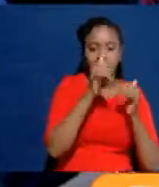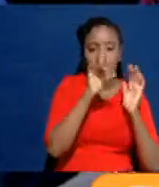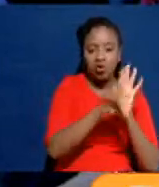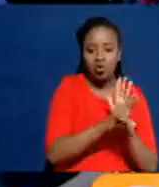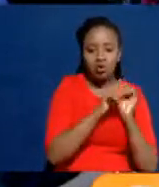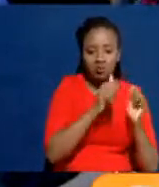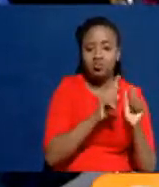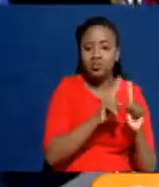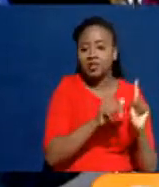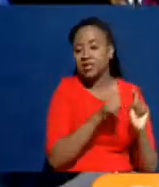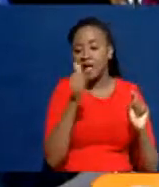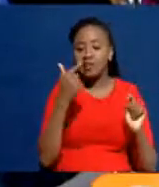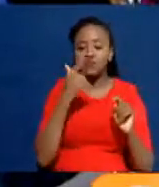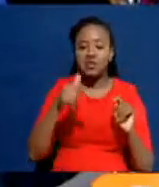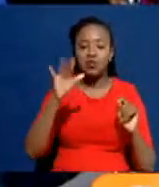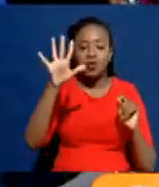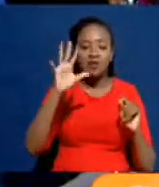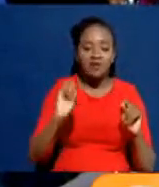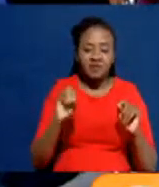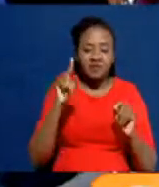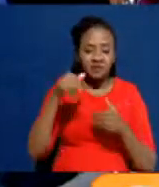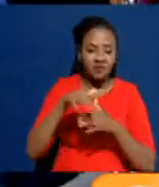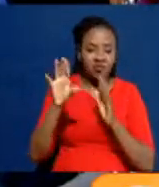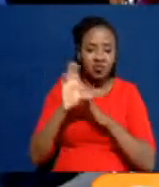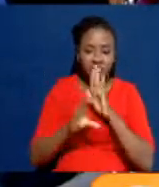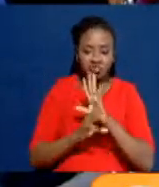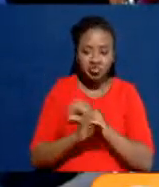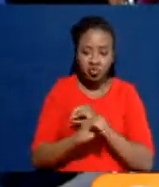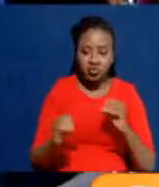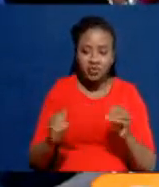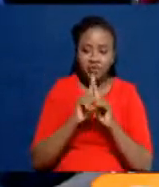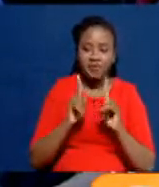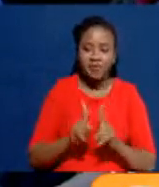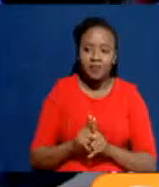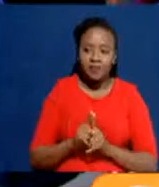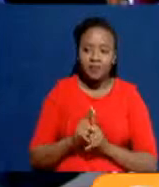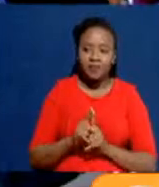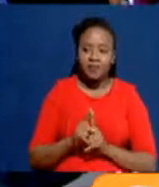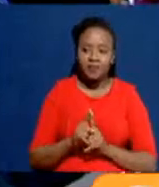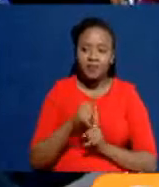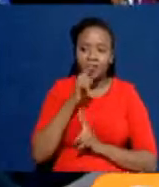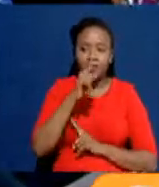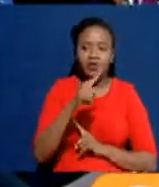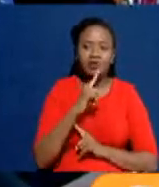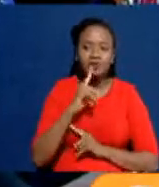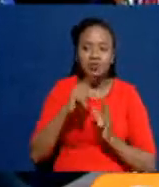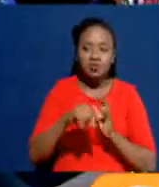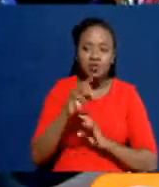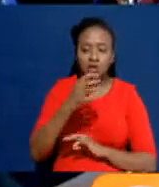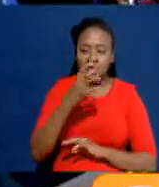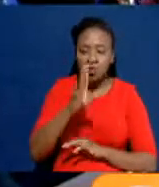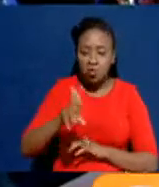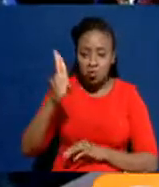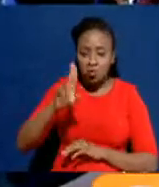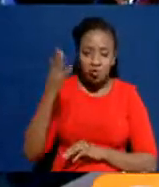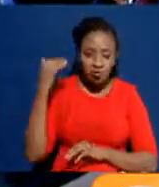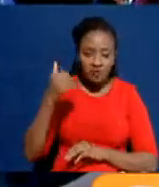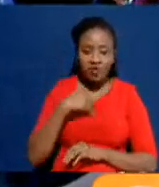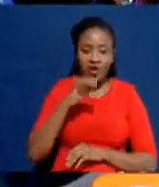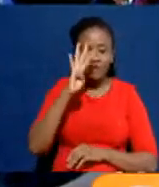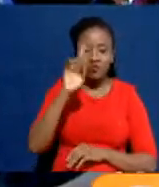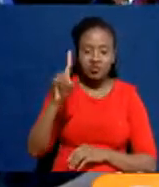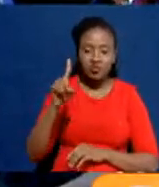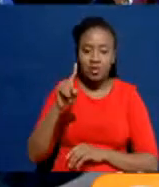50 are constitutional. There's no way you can say that President Uhuru Kenyatta, who had 41 CASs, was